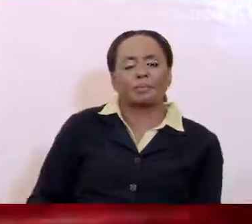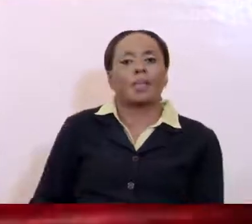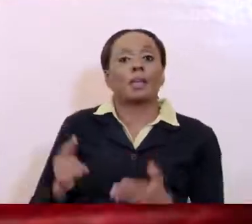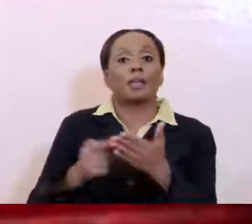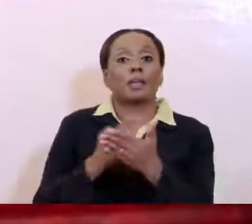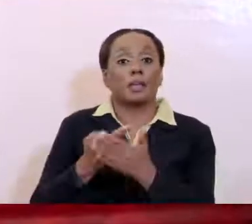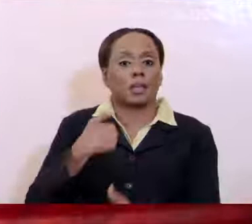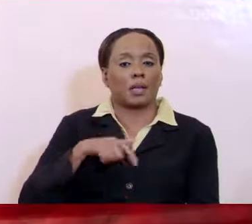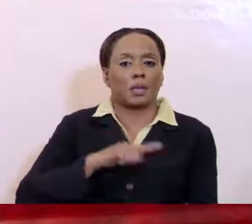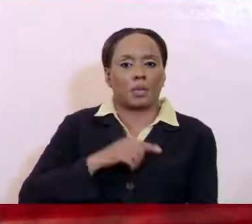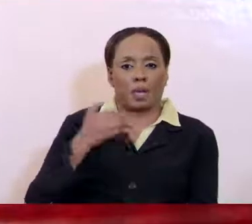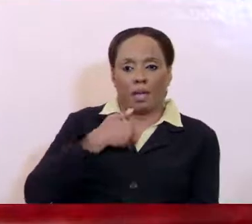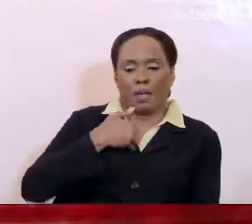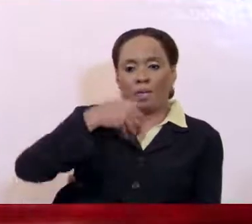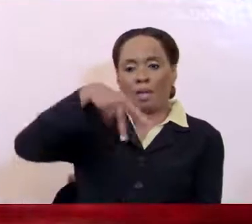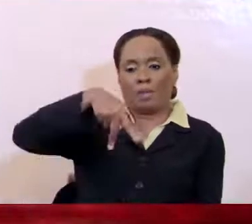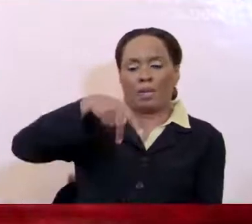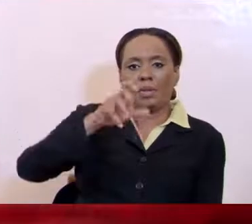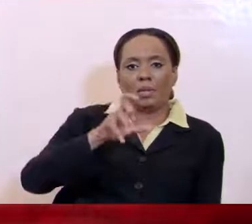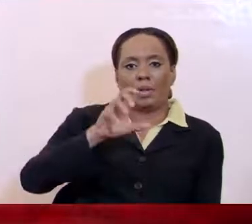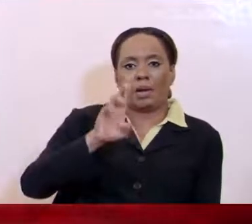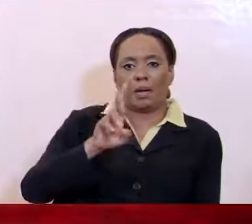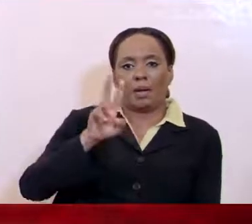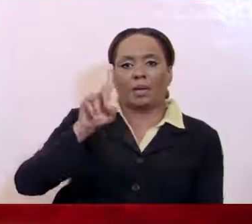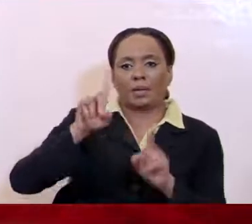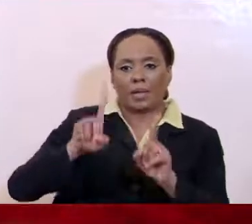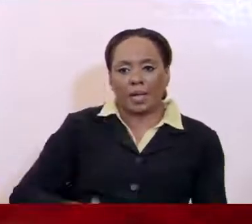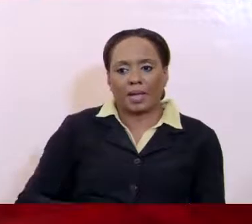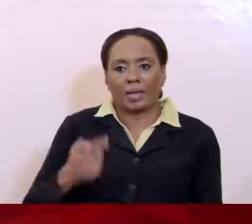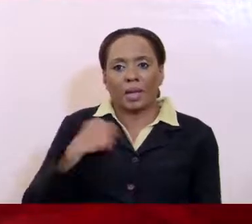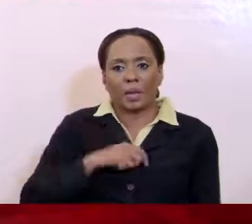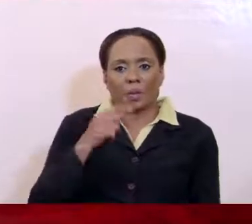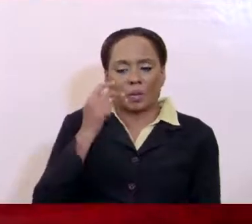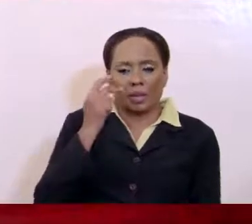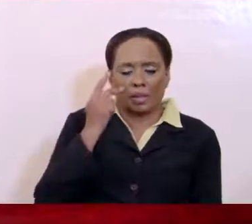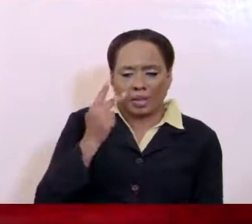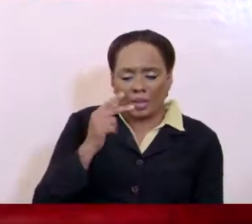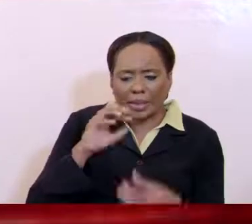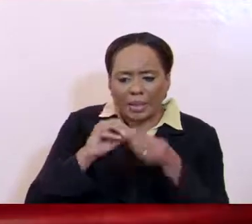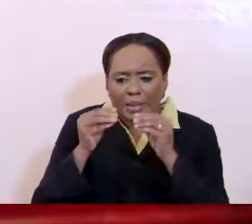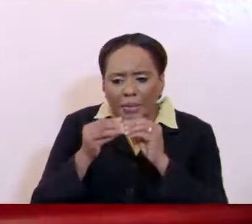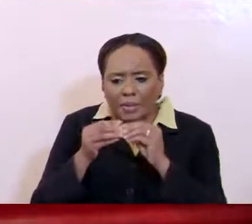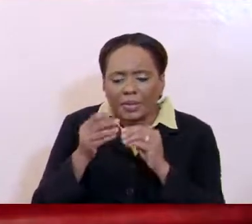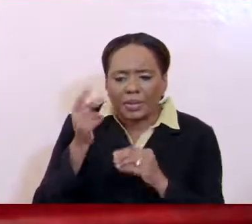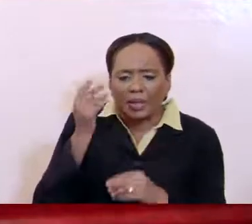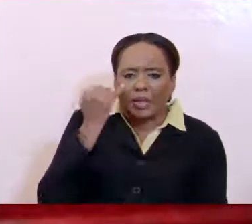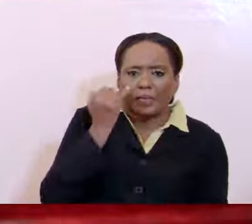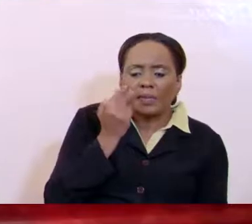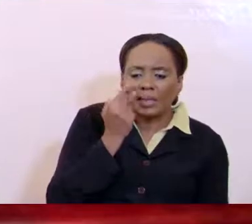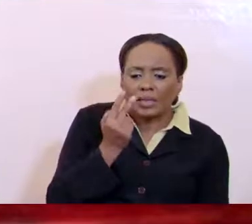on the PCR test in the lab, we look for a value, and if that value is showing